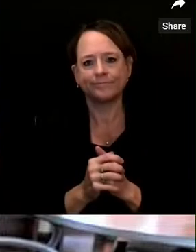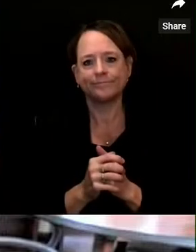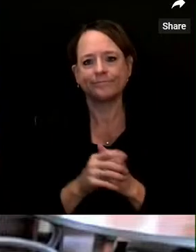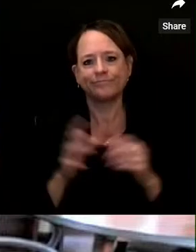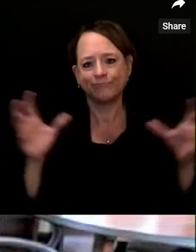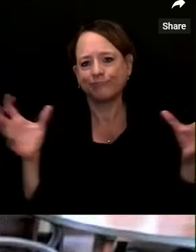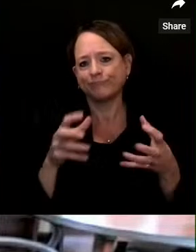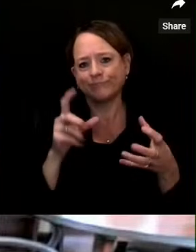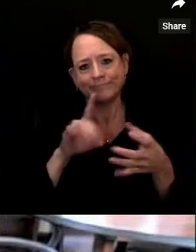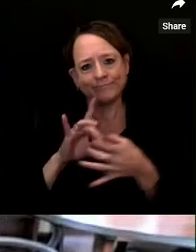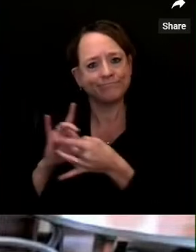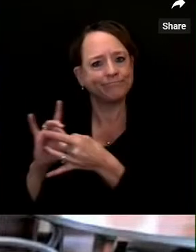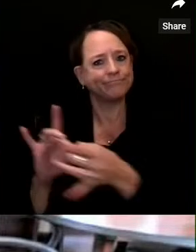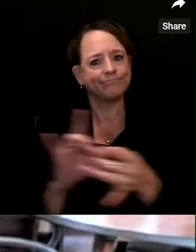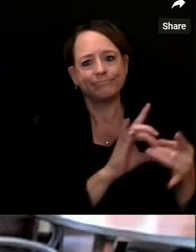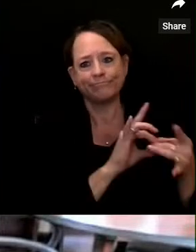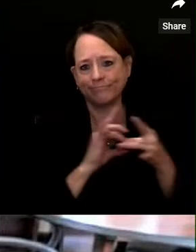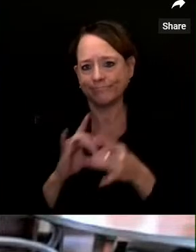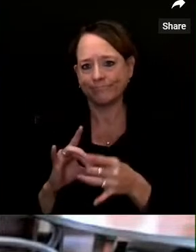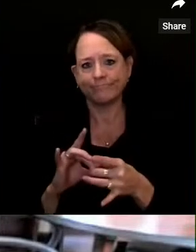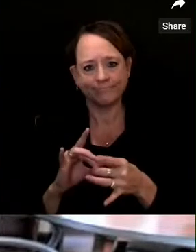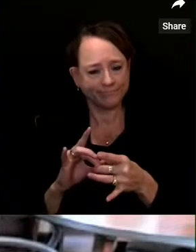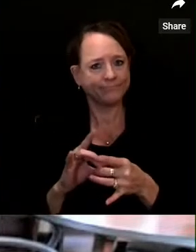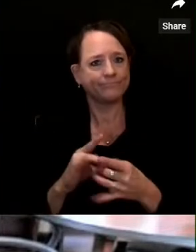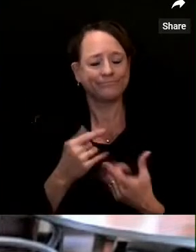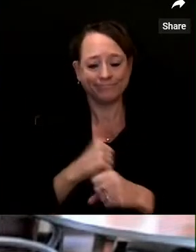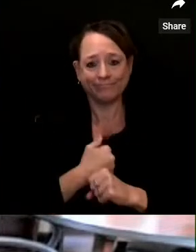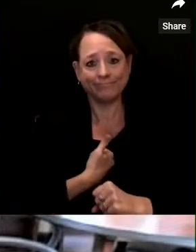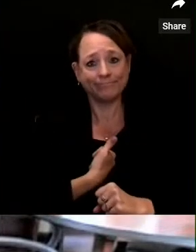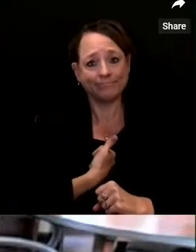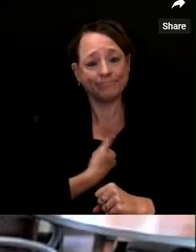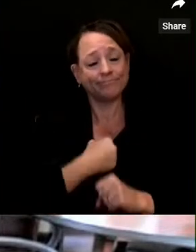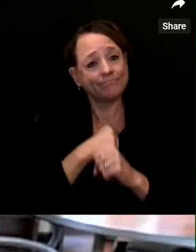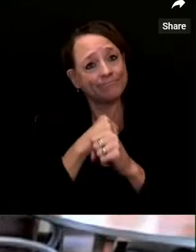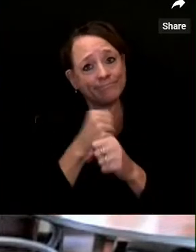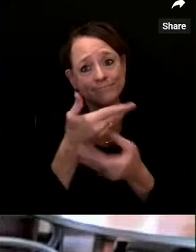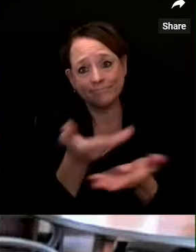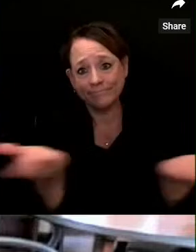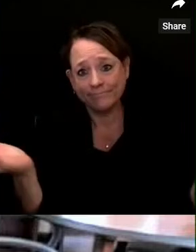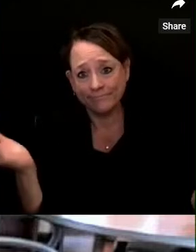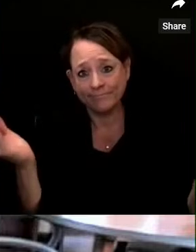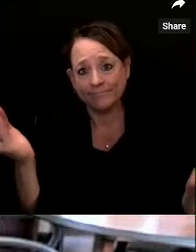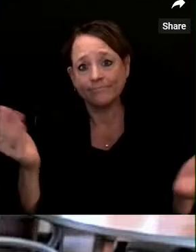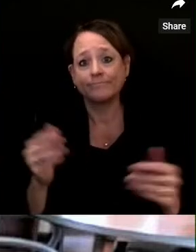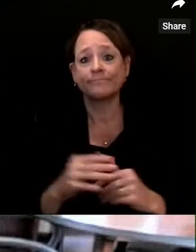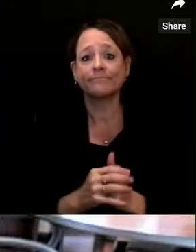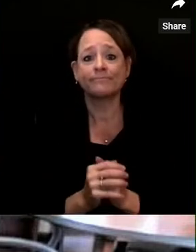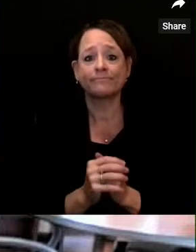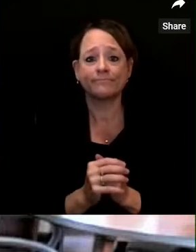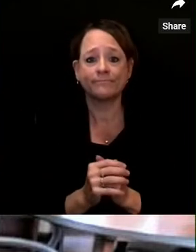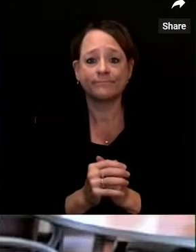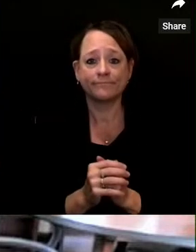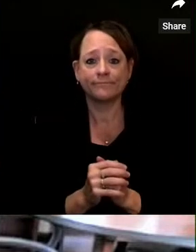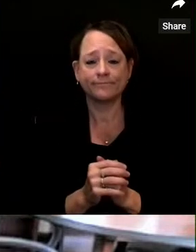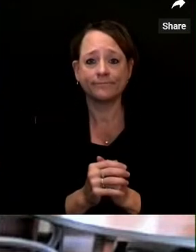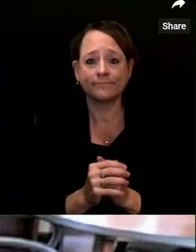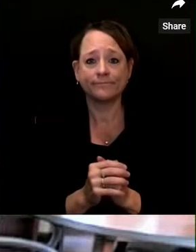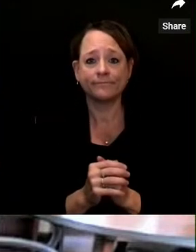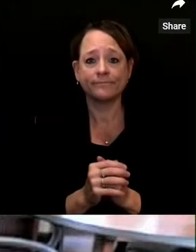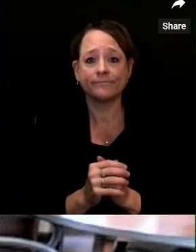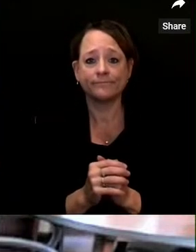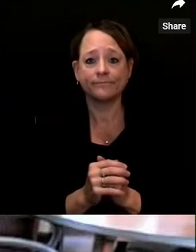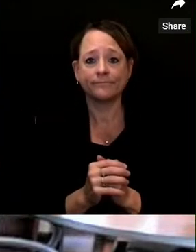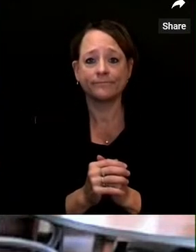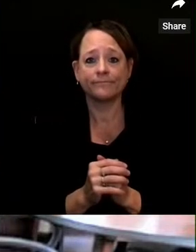will protect ourselves, our communities, and we will all move forward and out of this pandemic together. And finally, before we